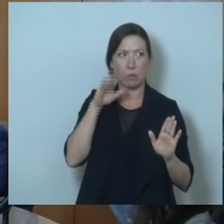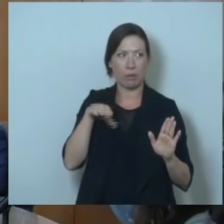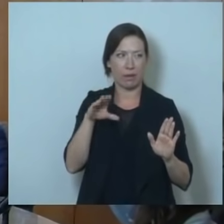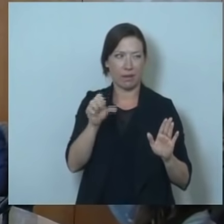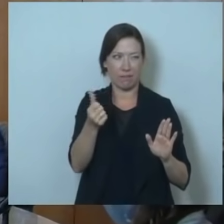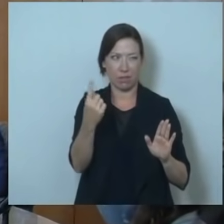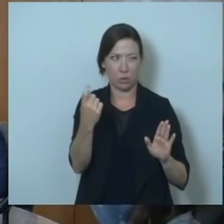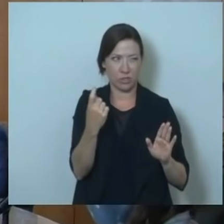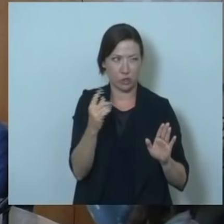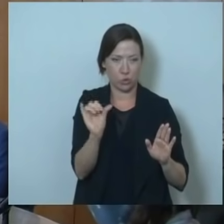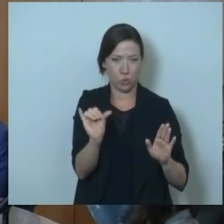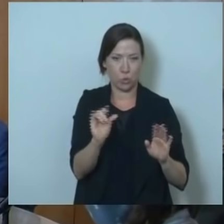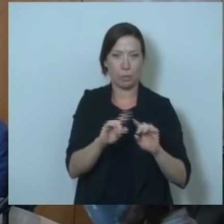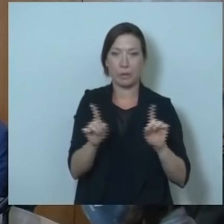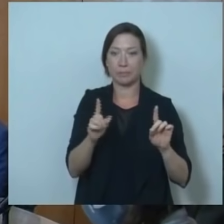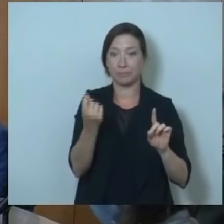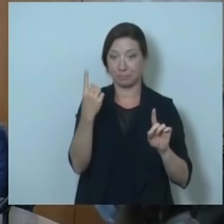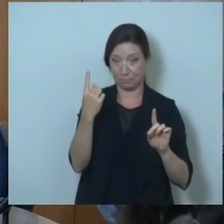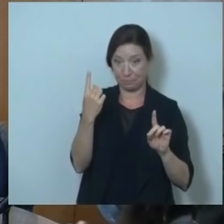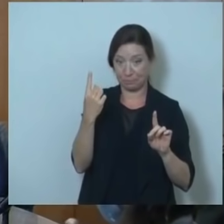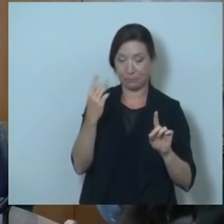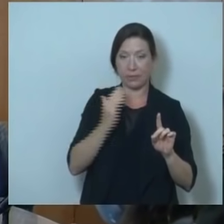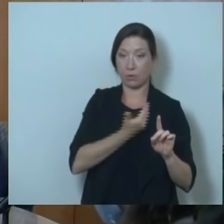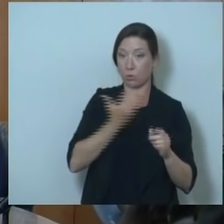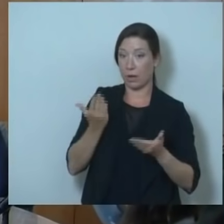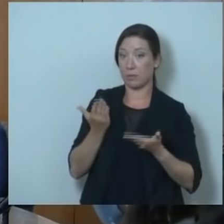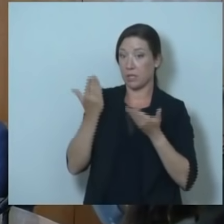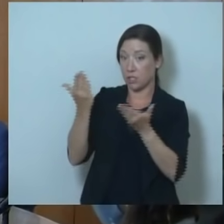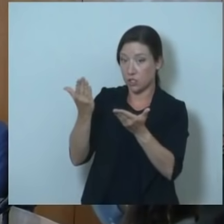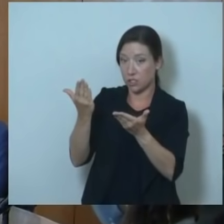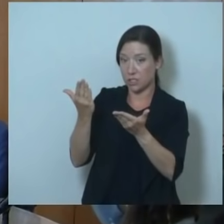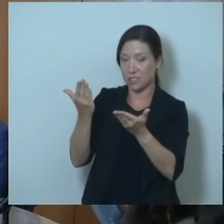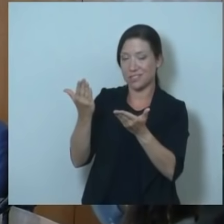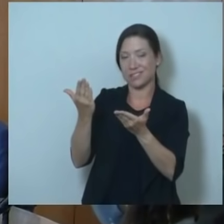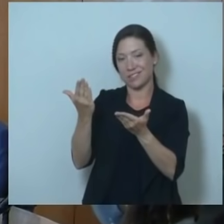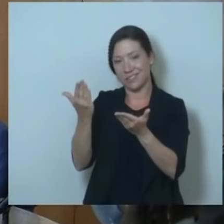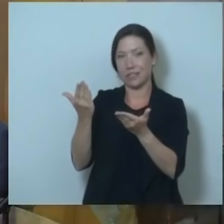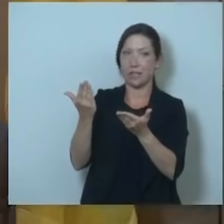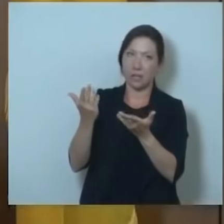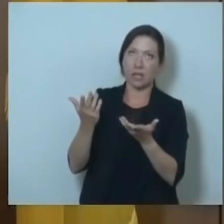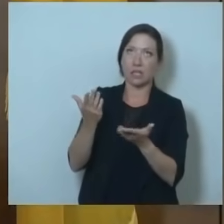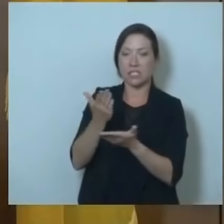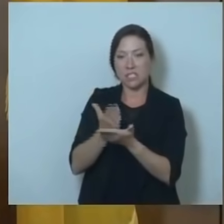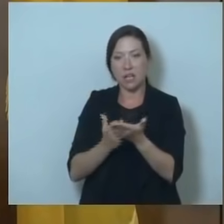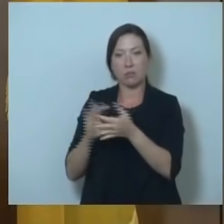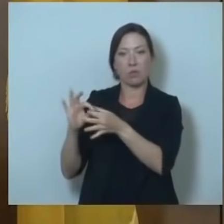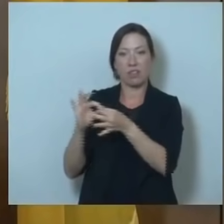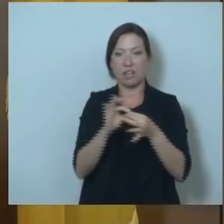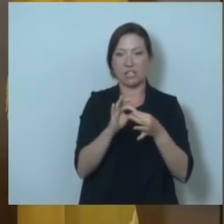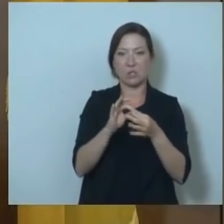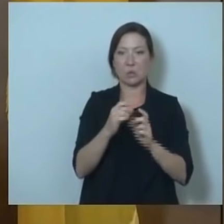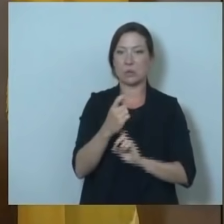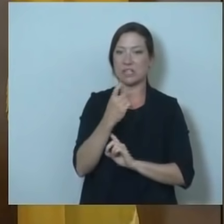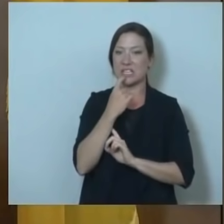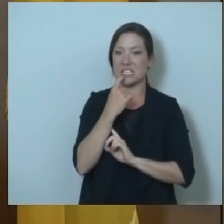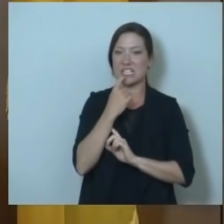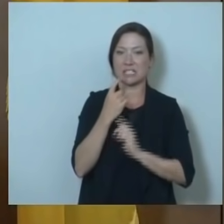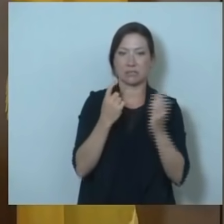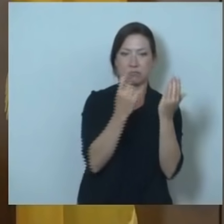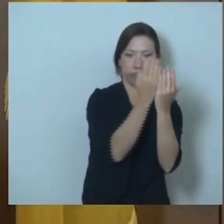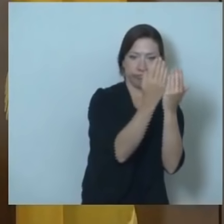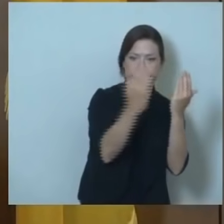these recommendations, to your point, are also going to be about plexiglass shields between,